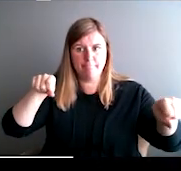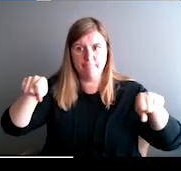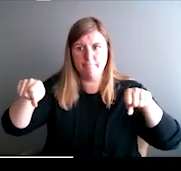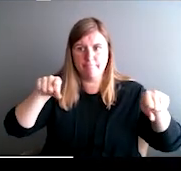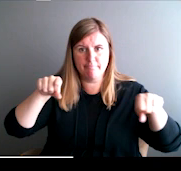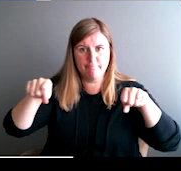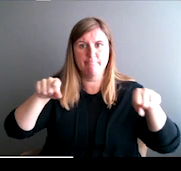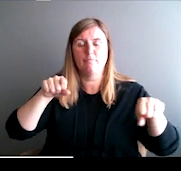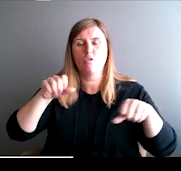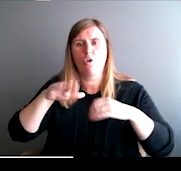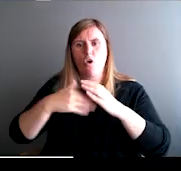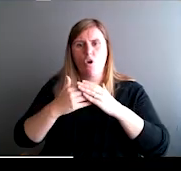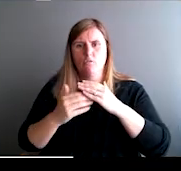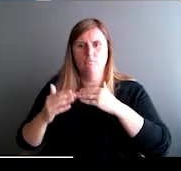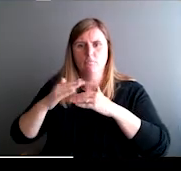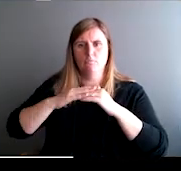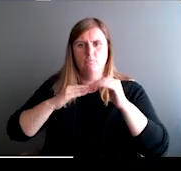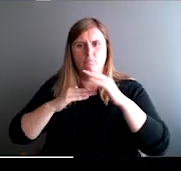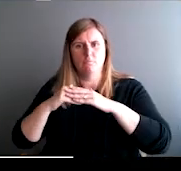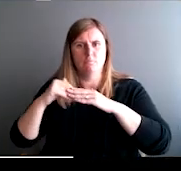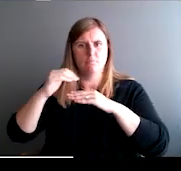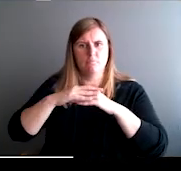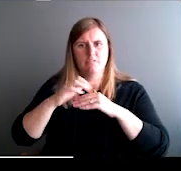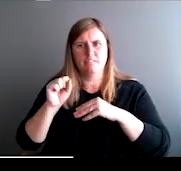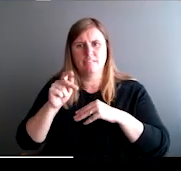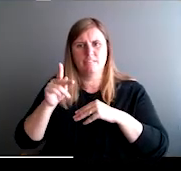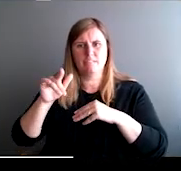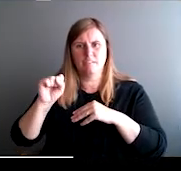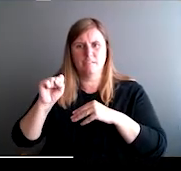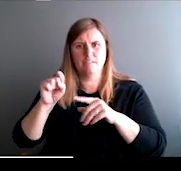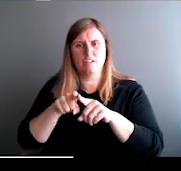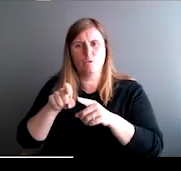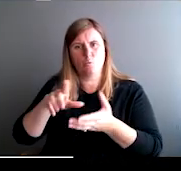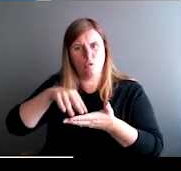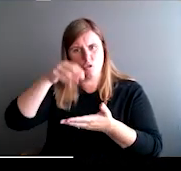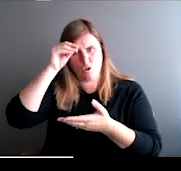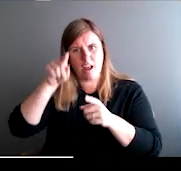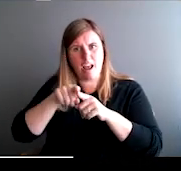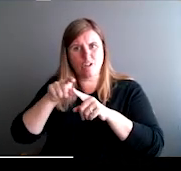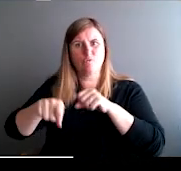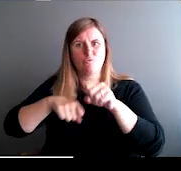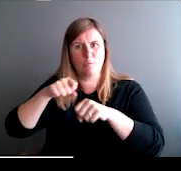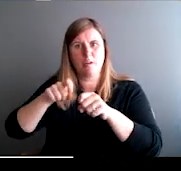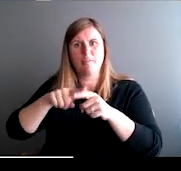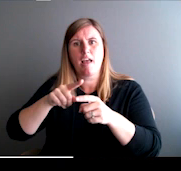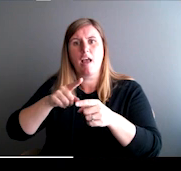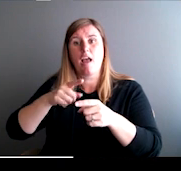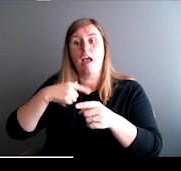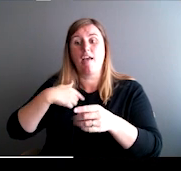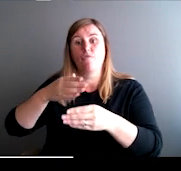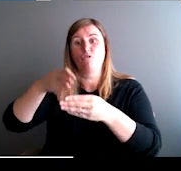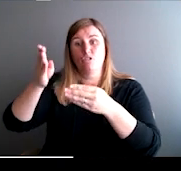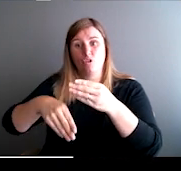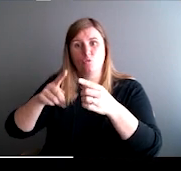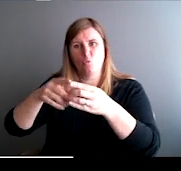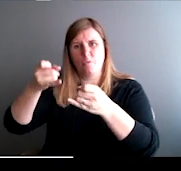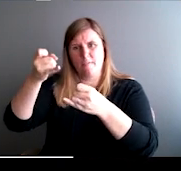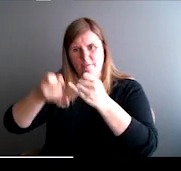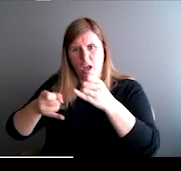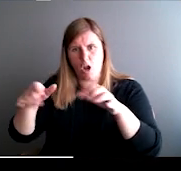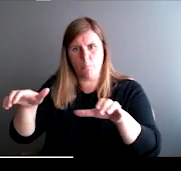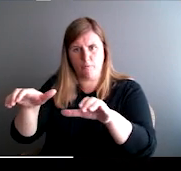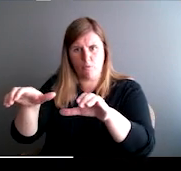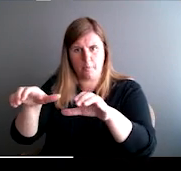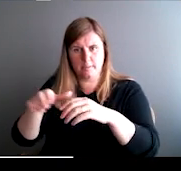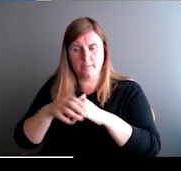of these things are skills that you learn as you learn to ride a bike that results in that final performance. But